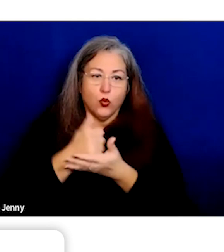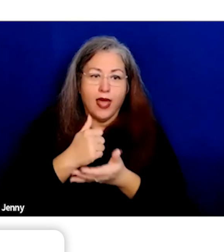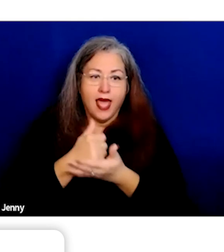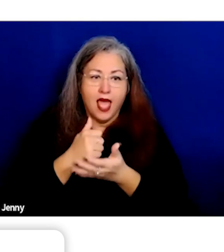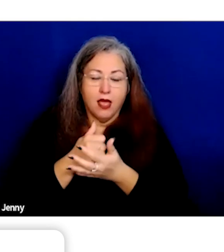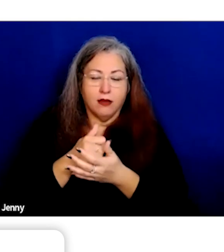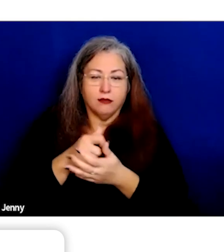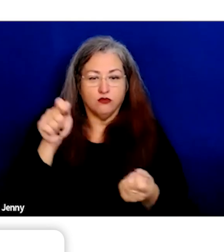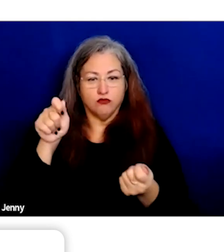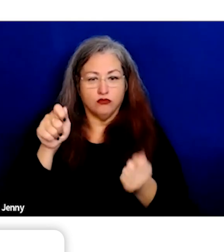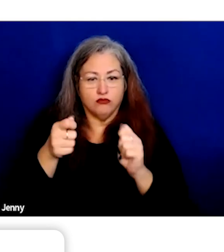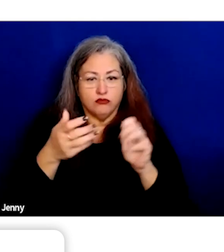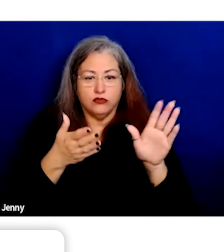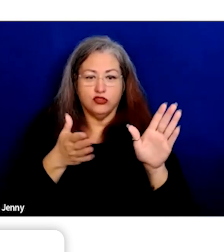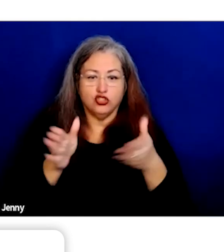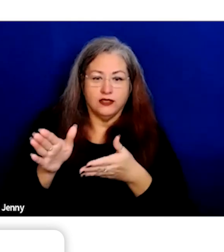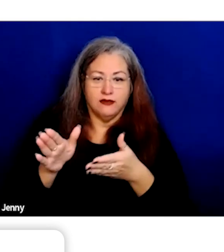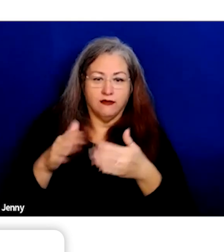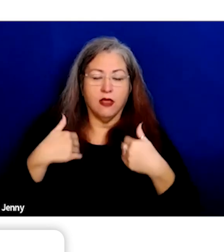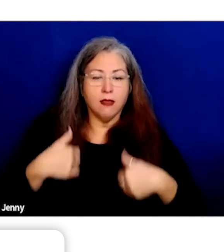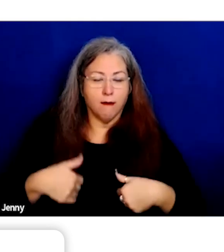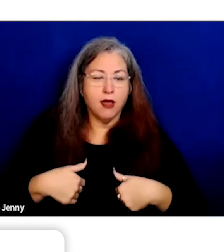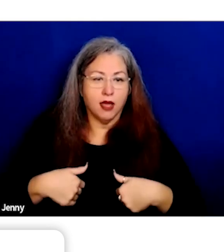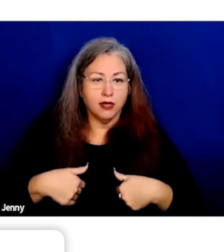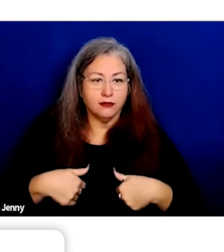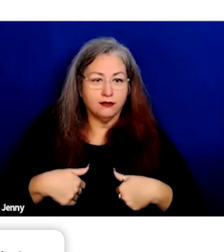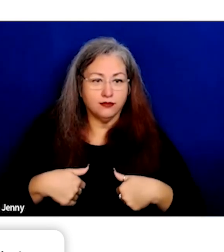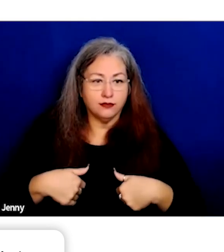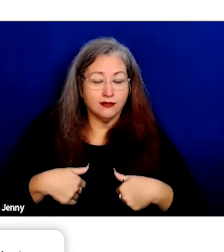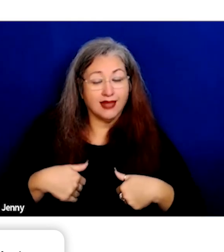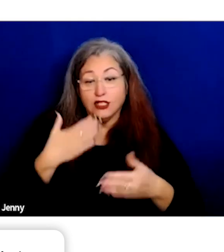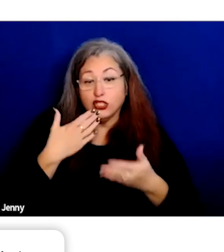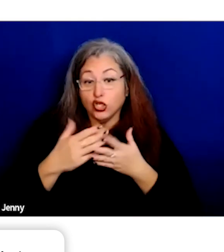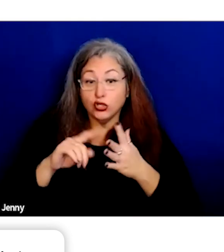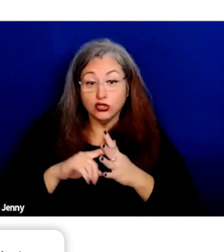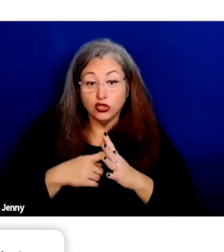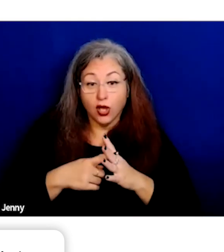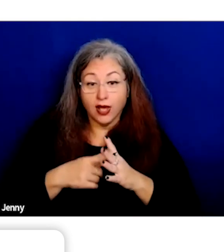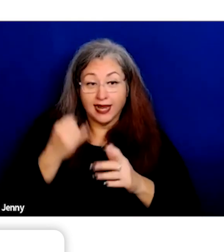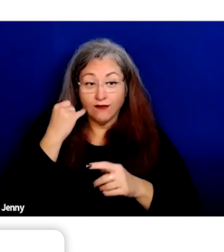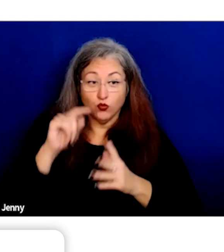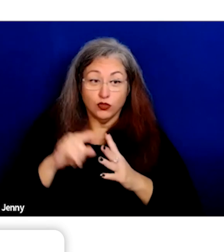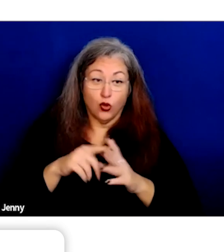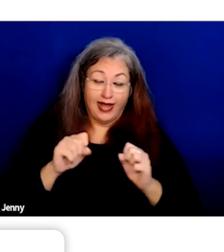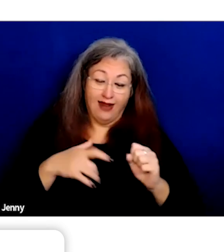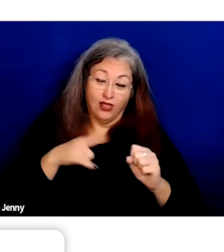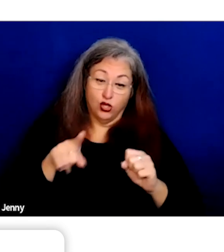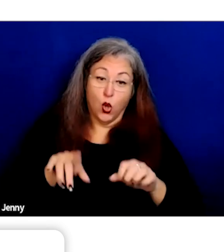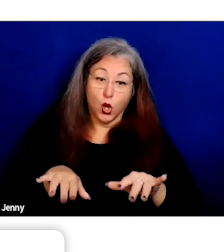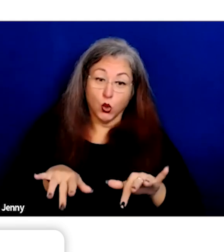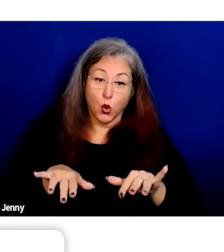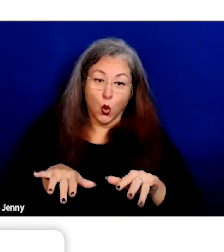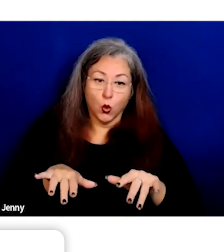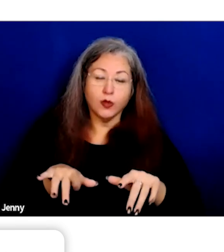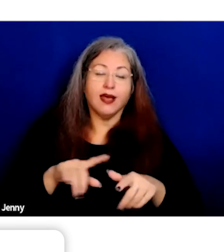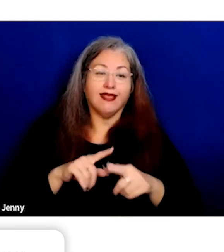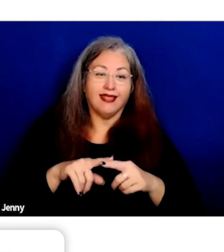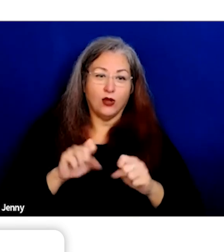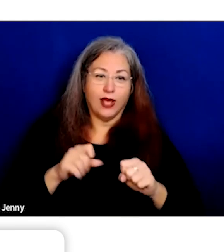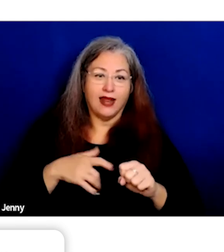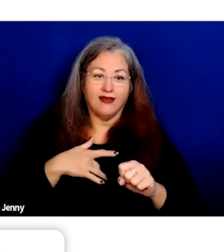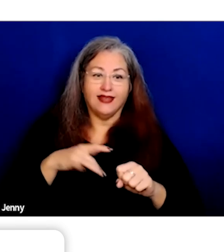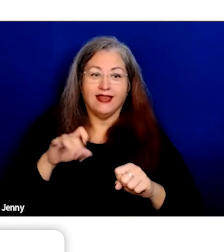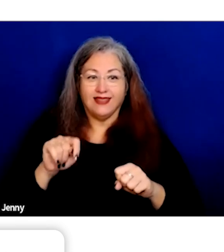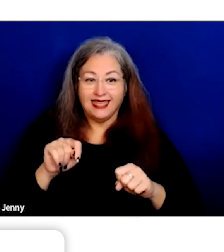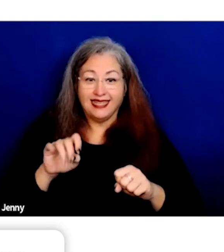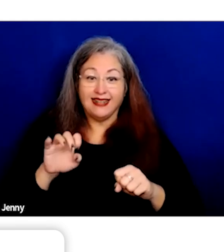shift your body. And it's a start, because once you can feel your toes, then that's the invitation to feel your feet. And once you can